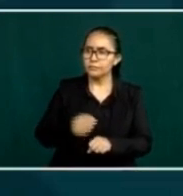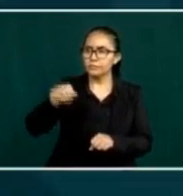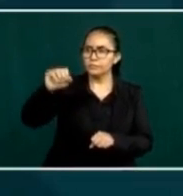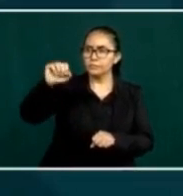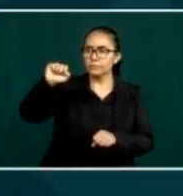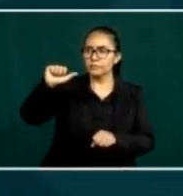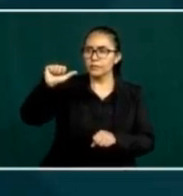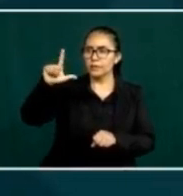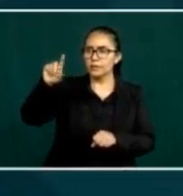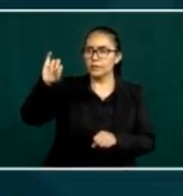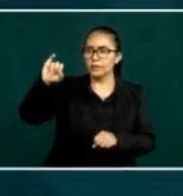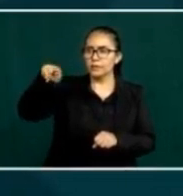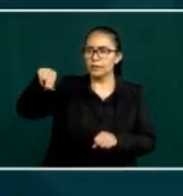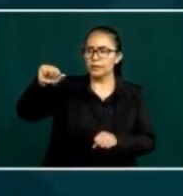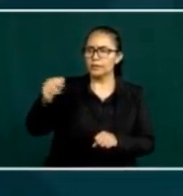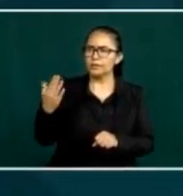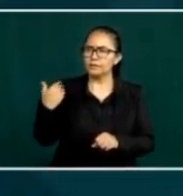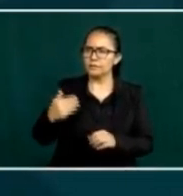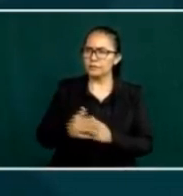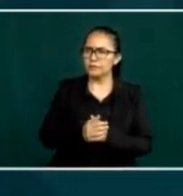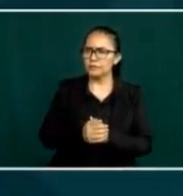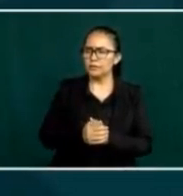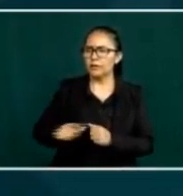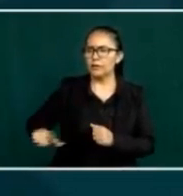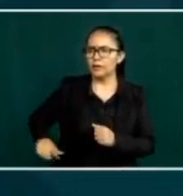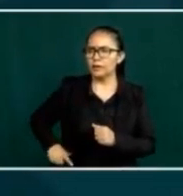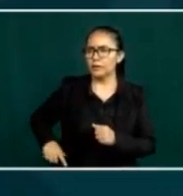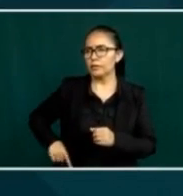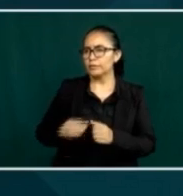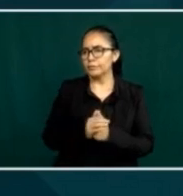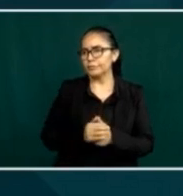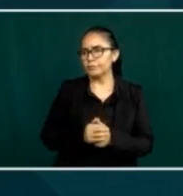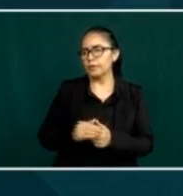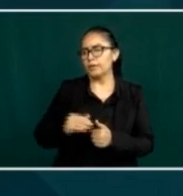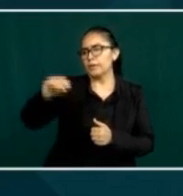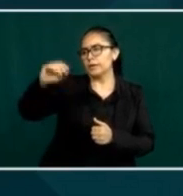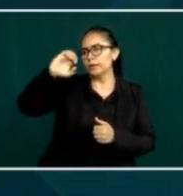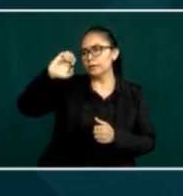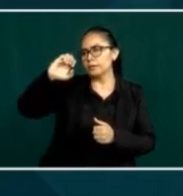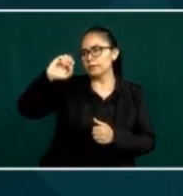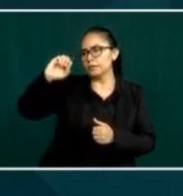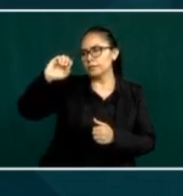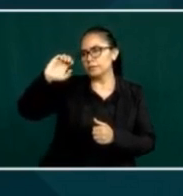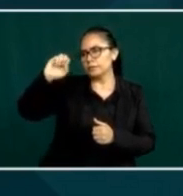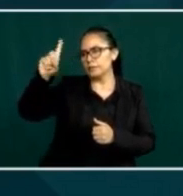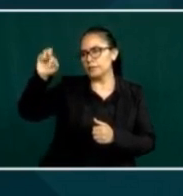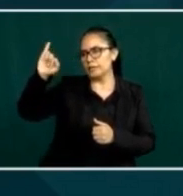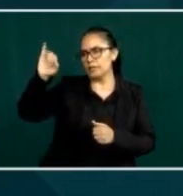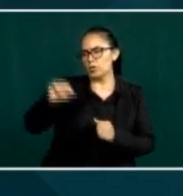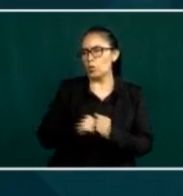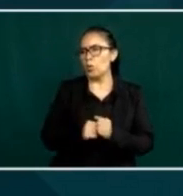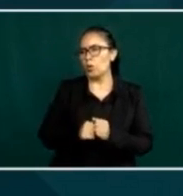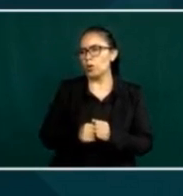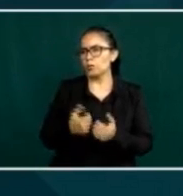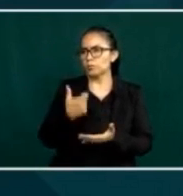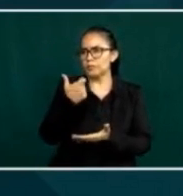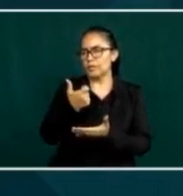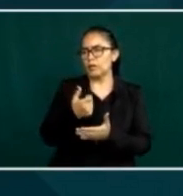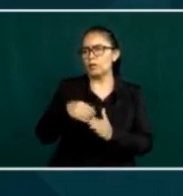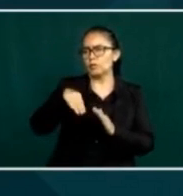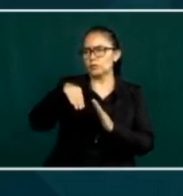with Salinas and Cedillo and Salinas, that the economy